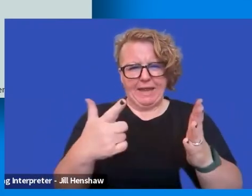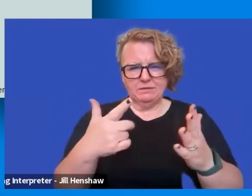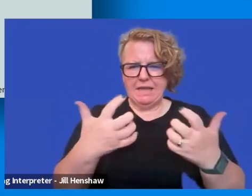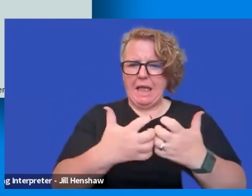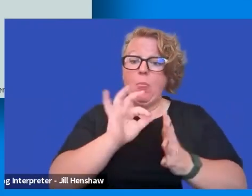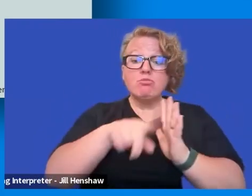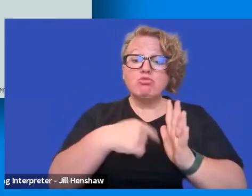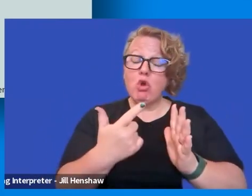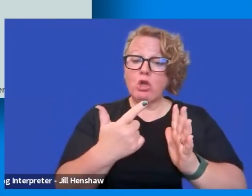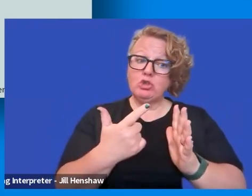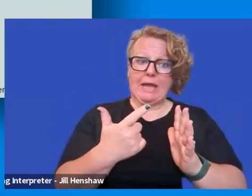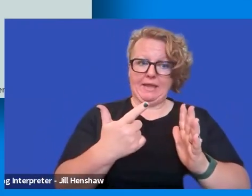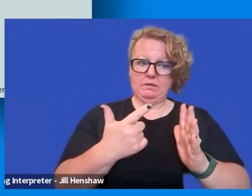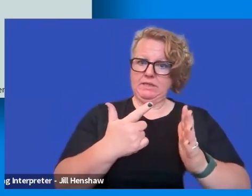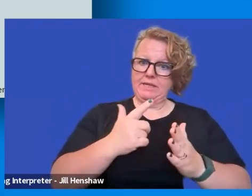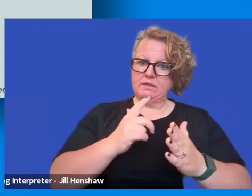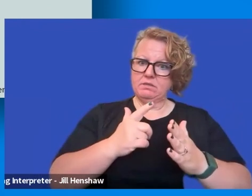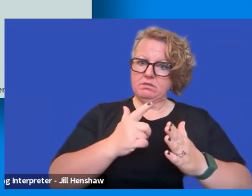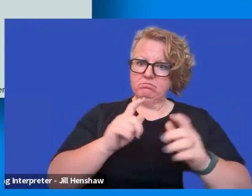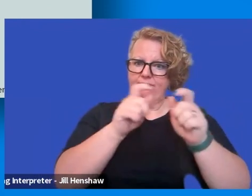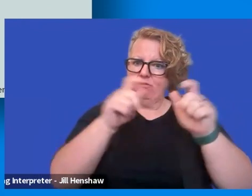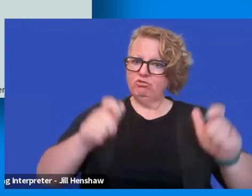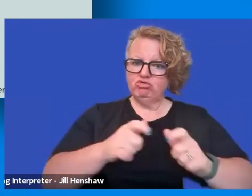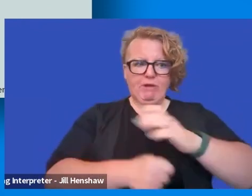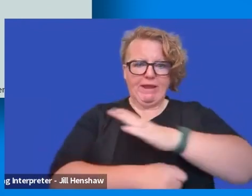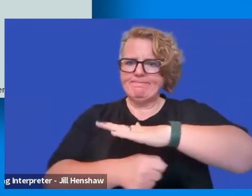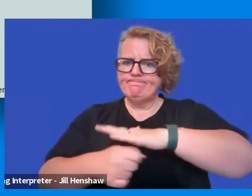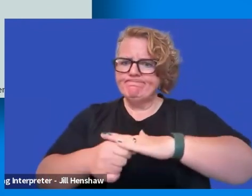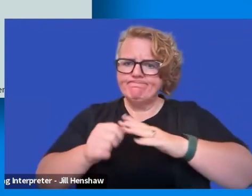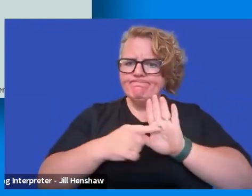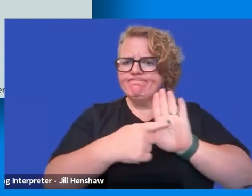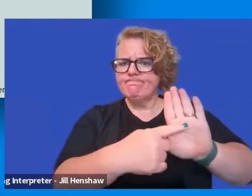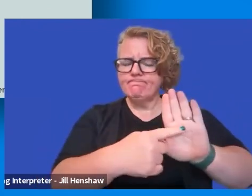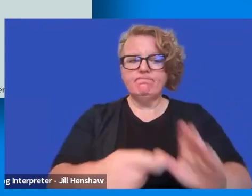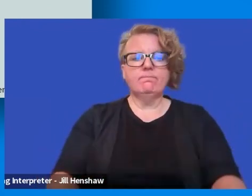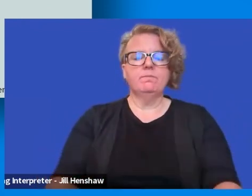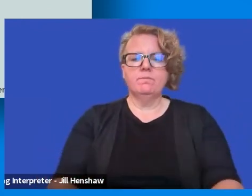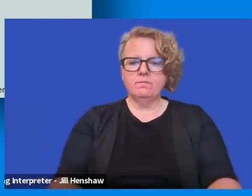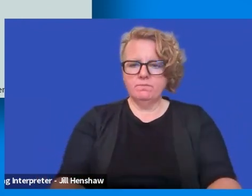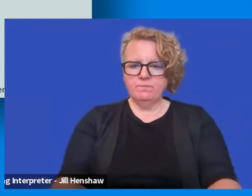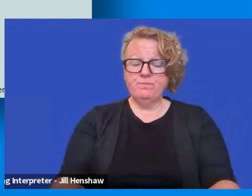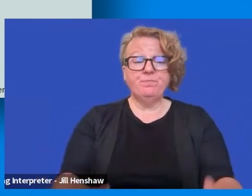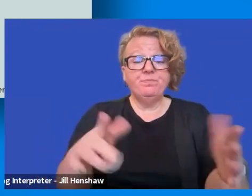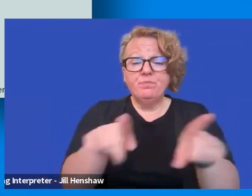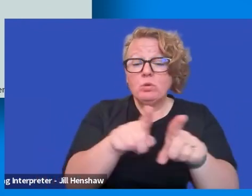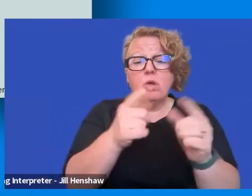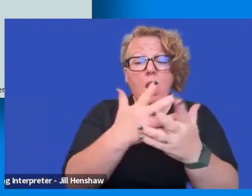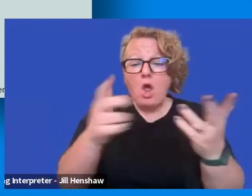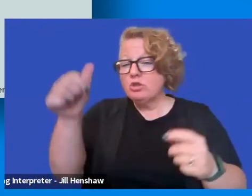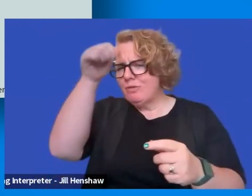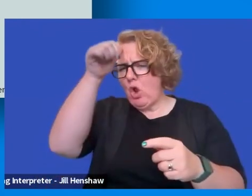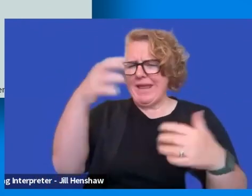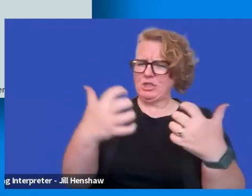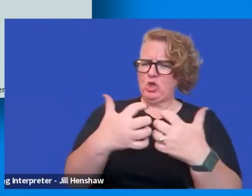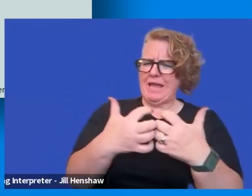project? Um, and there's also a lot of the knowledge around how to be excellent, how to be perceived as excellent